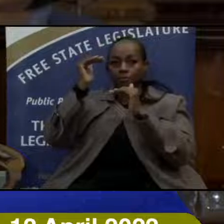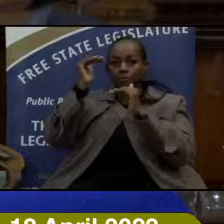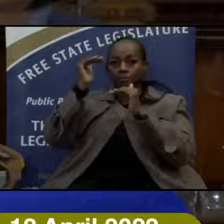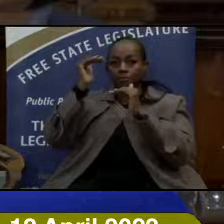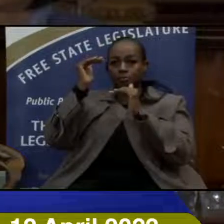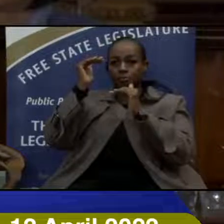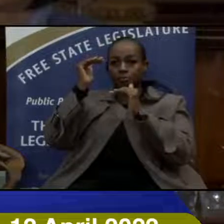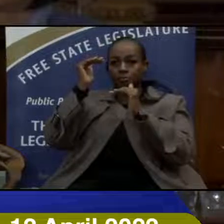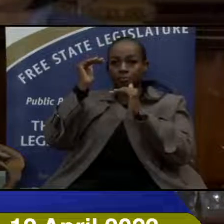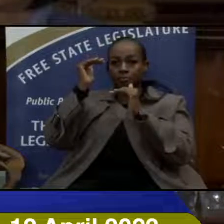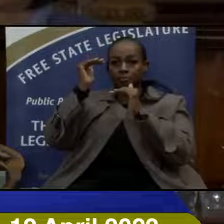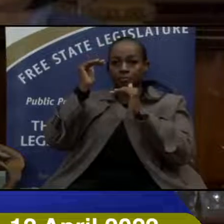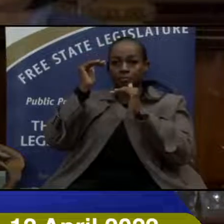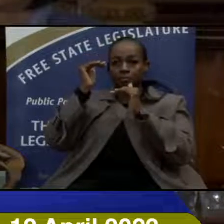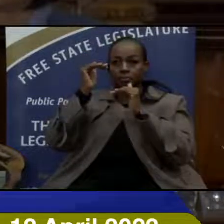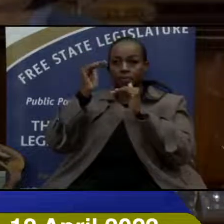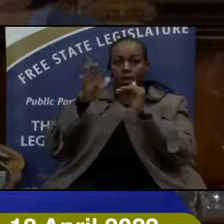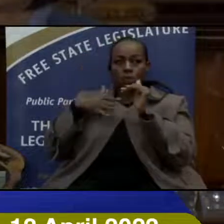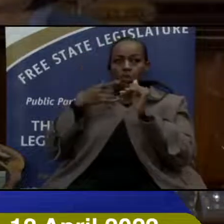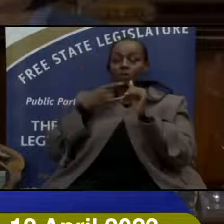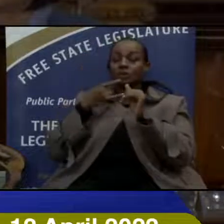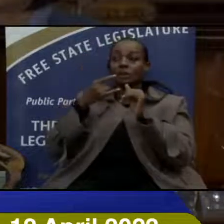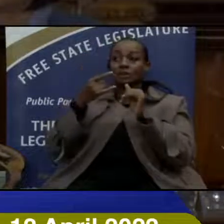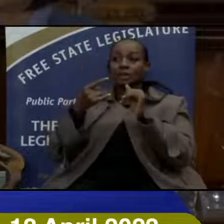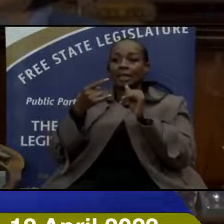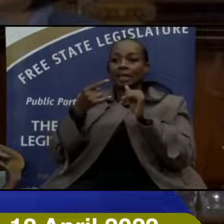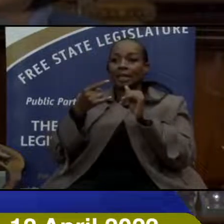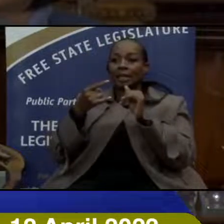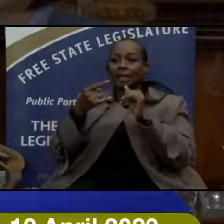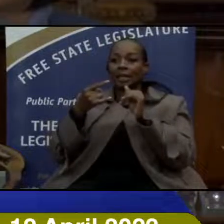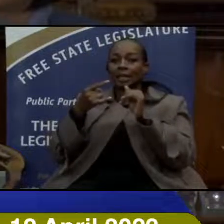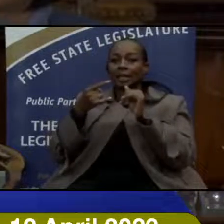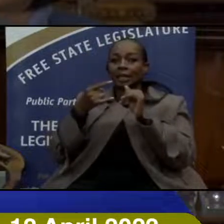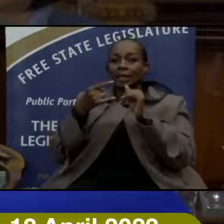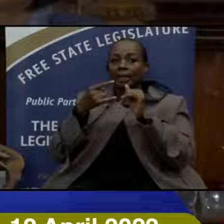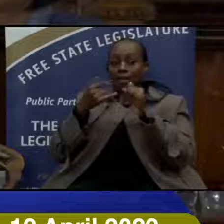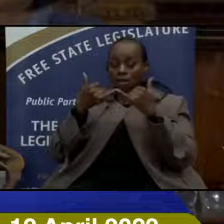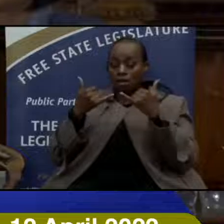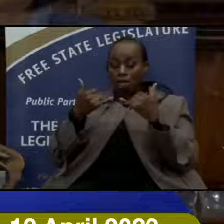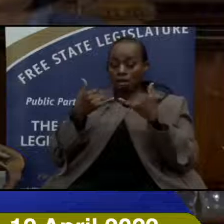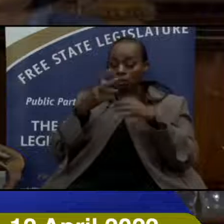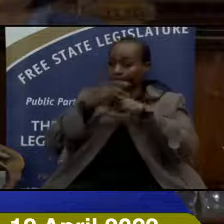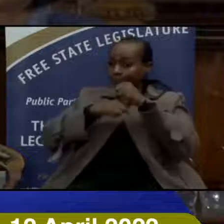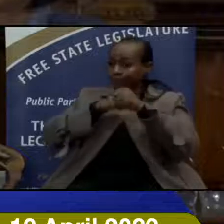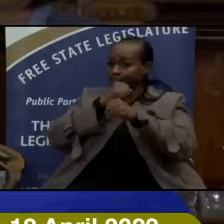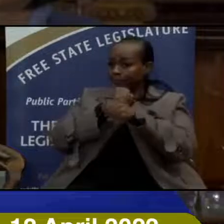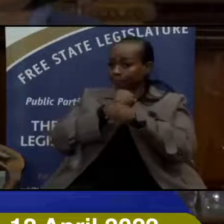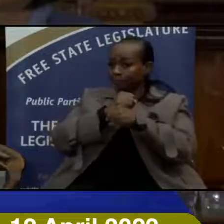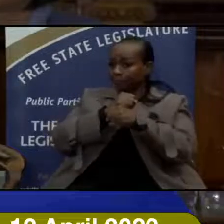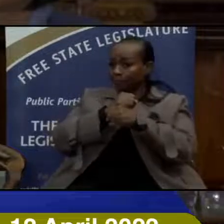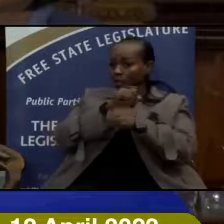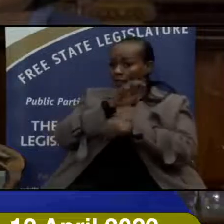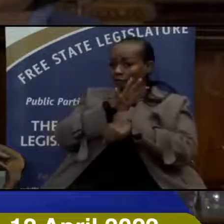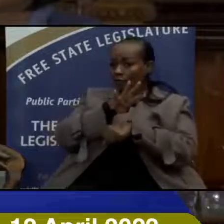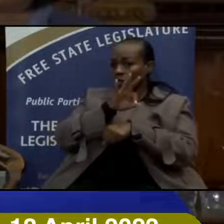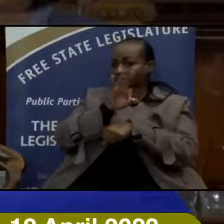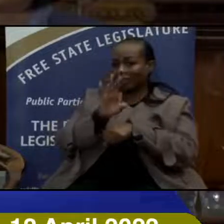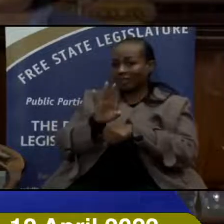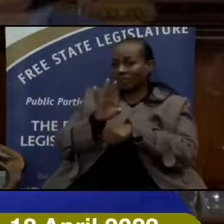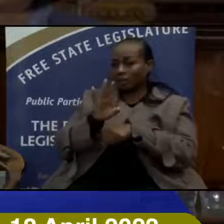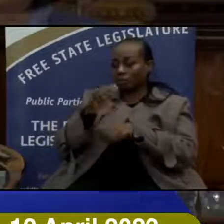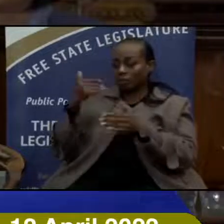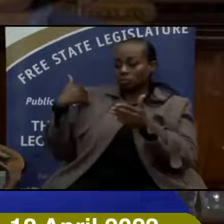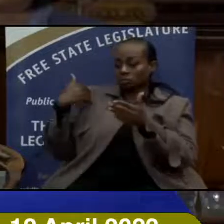and I want to indicate that it is exactly 43 years since the death